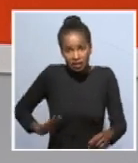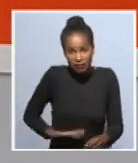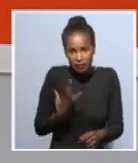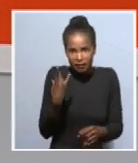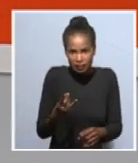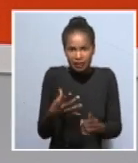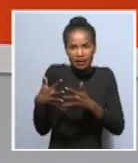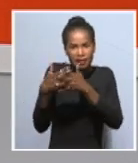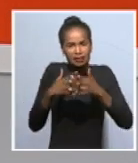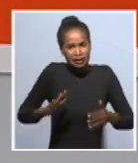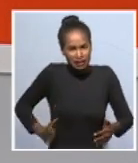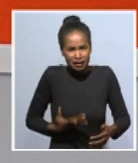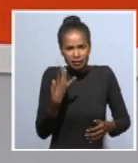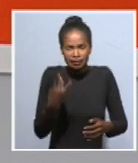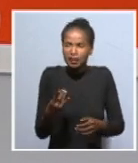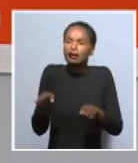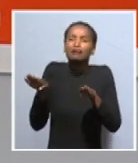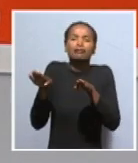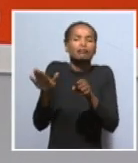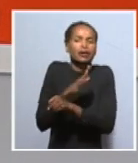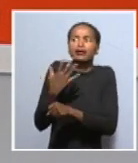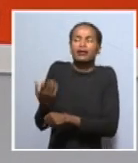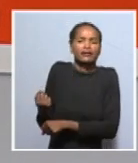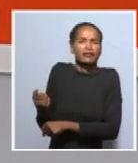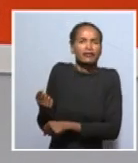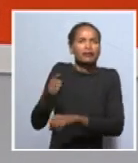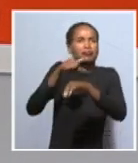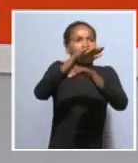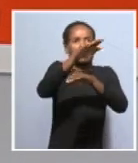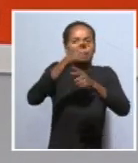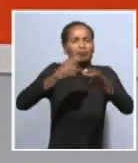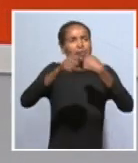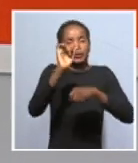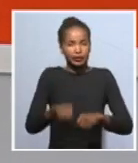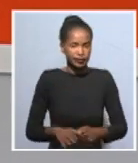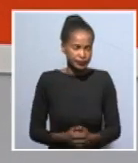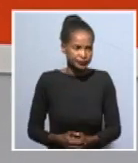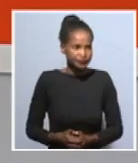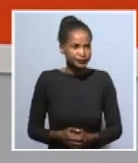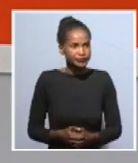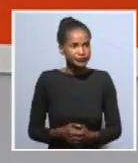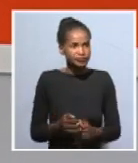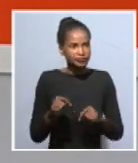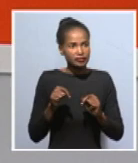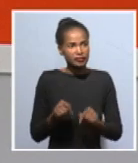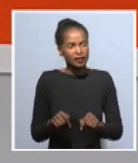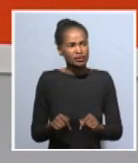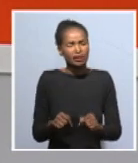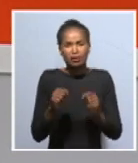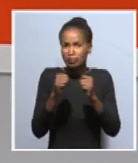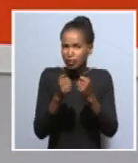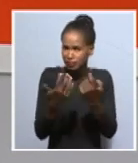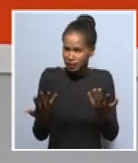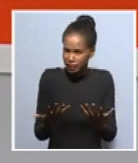the NNFU is guided by a number of core values relating to increased food production for households, food